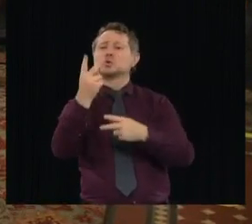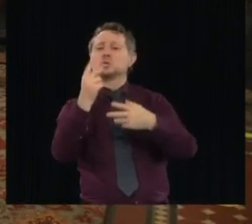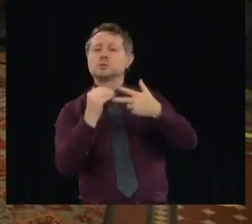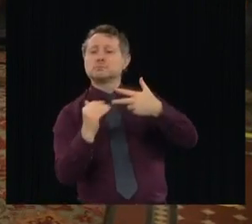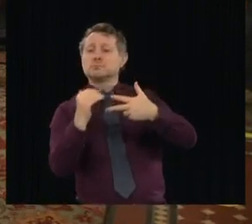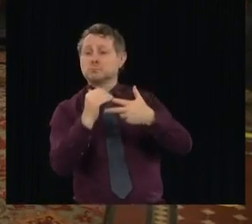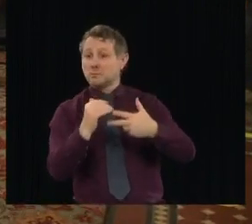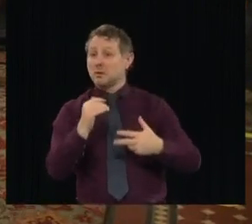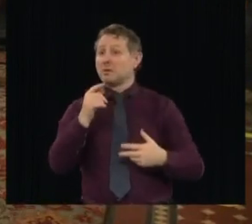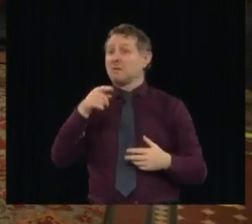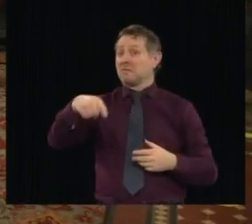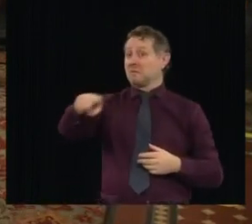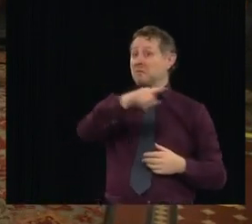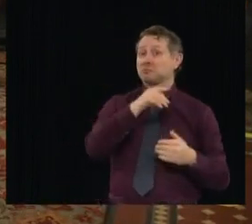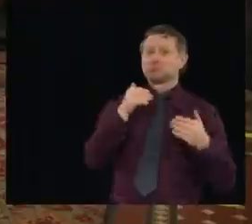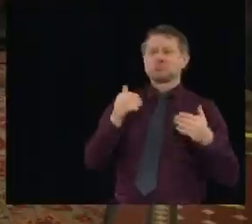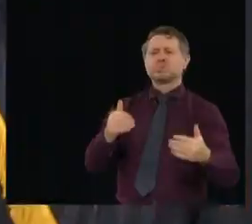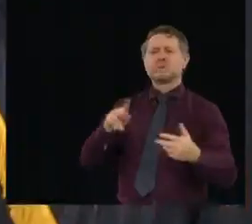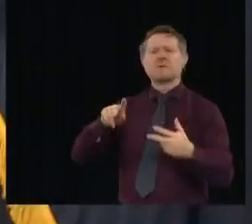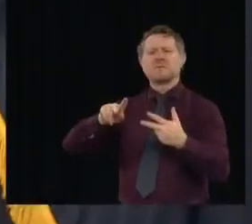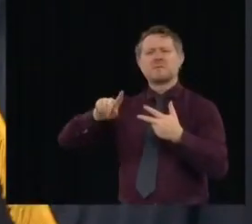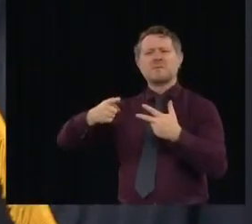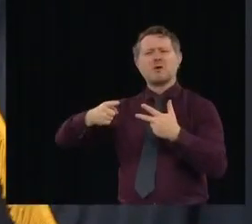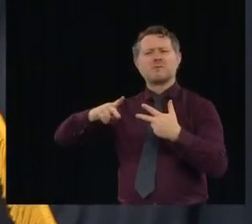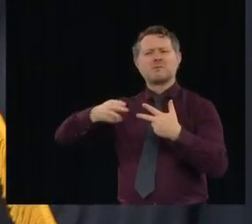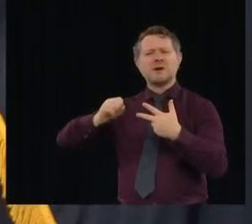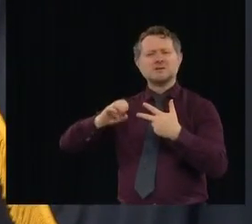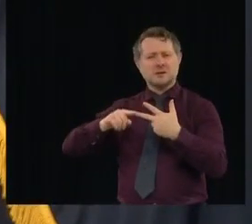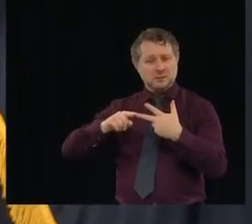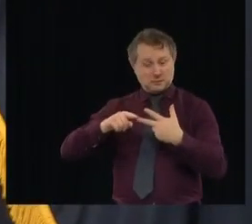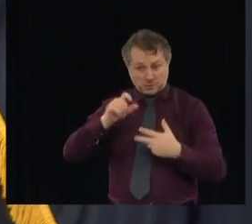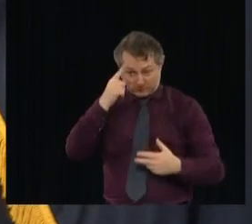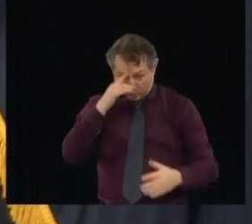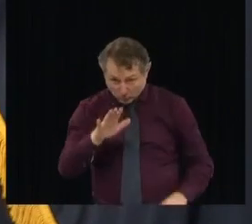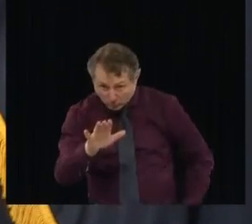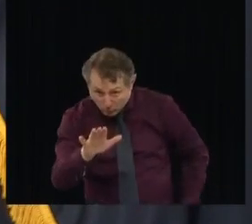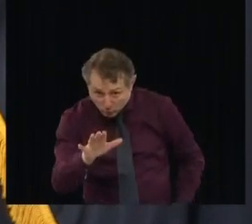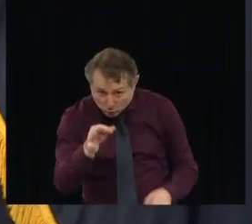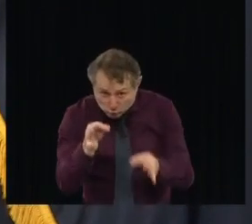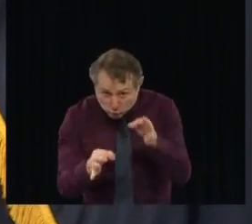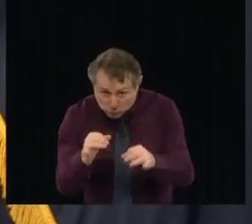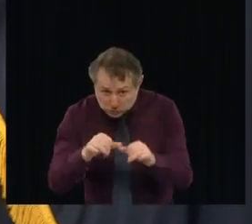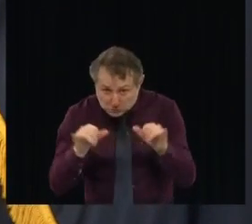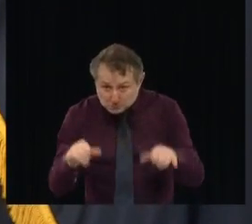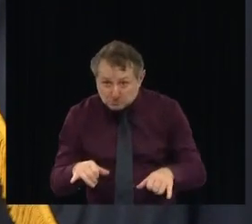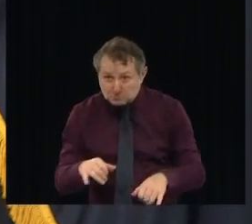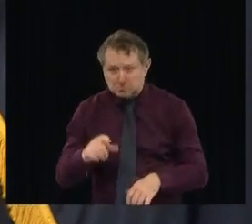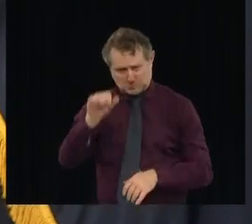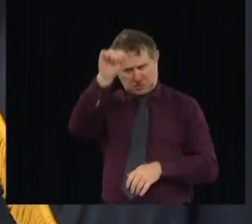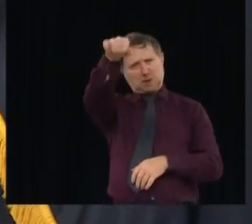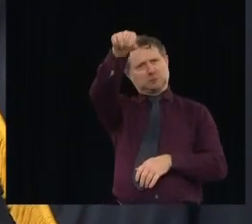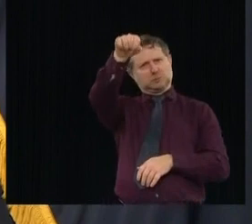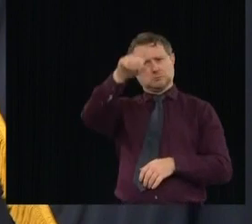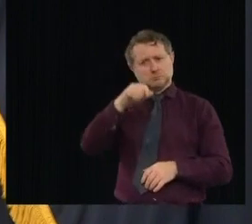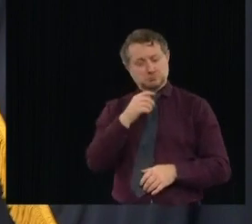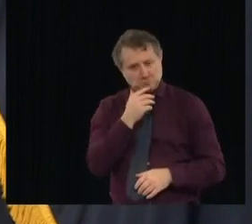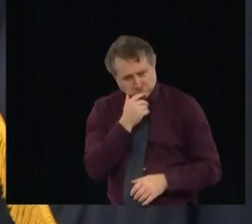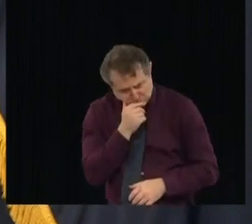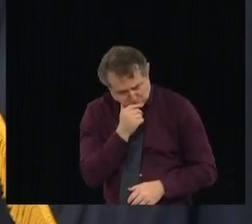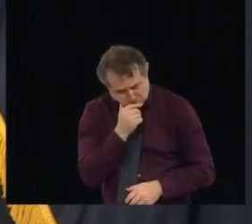1 timeline? The court system? Yes. Look, doing justice. If you want to talk about an essential